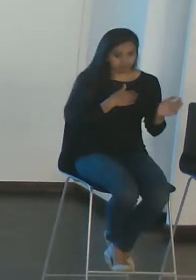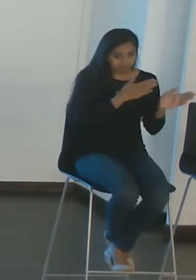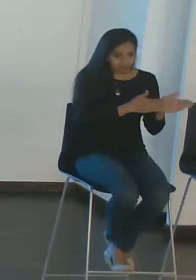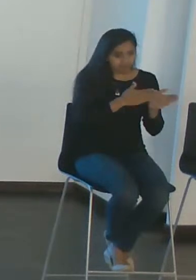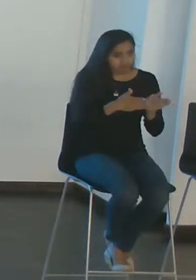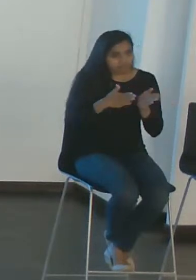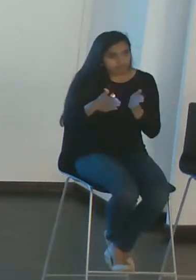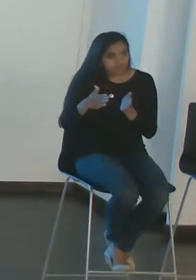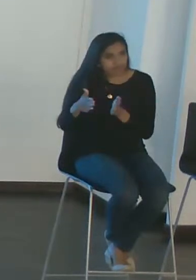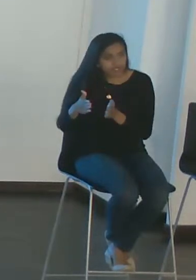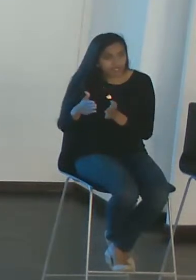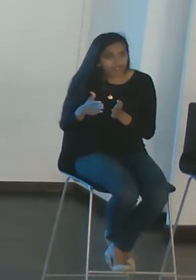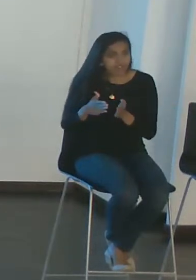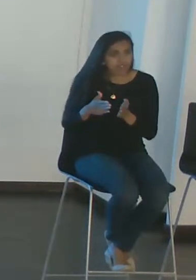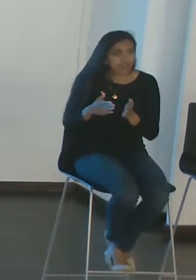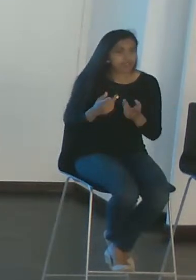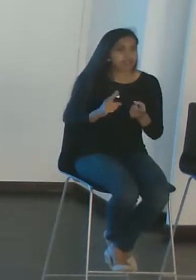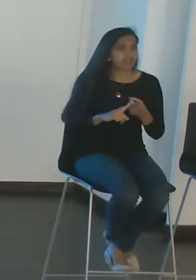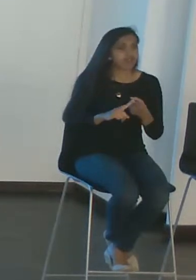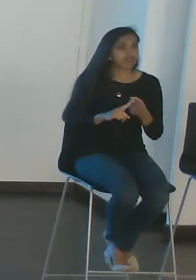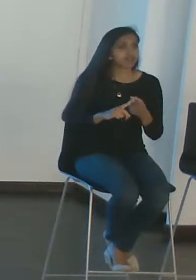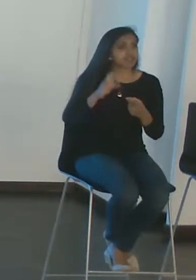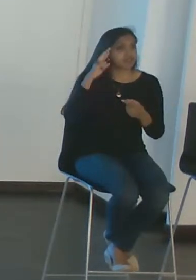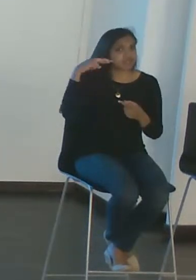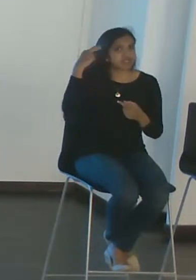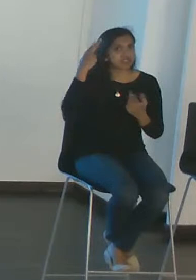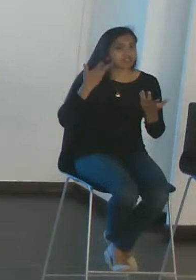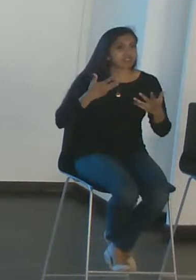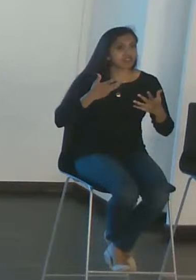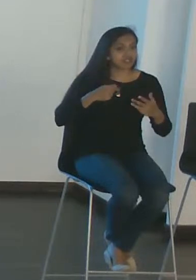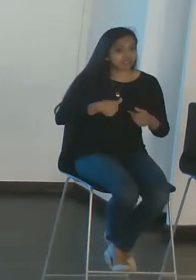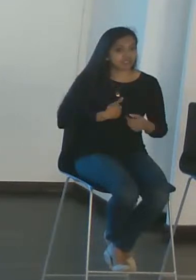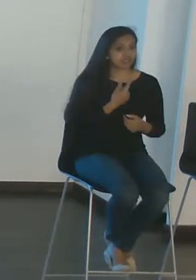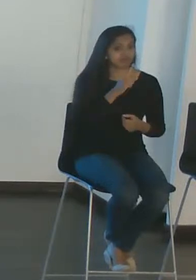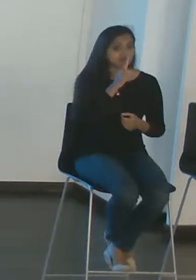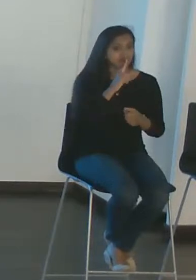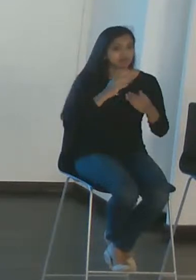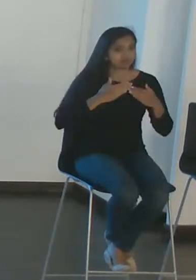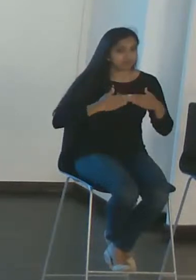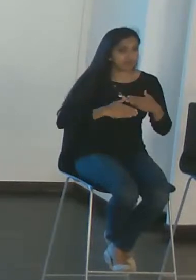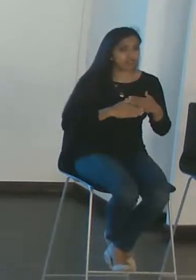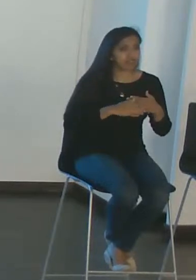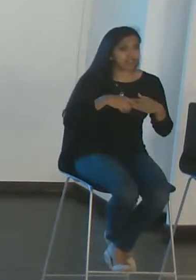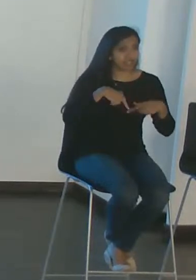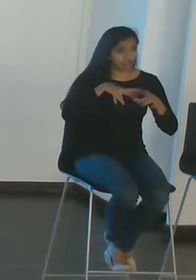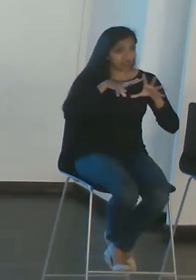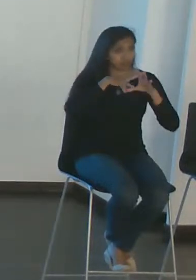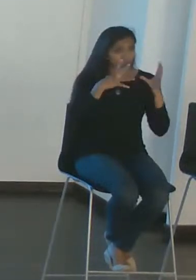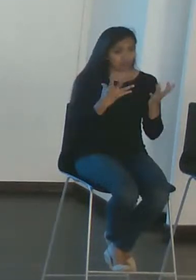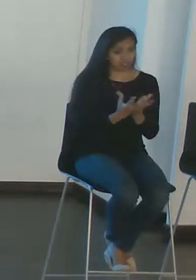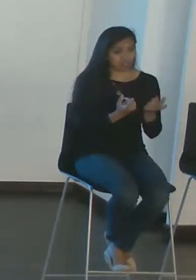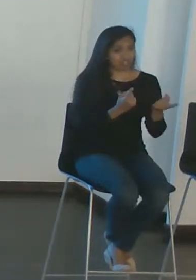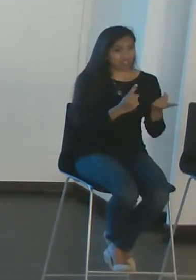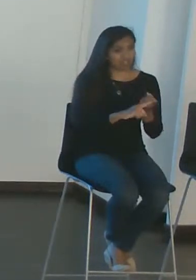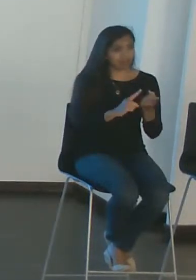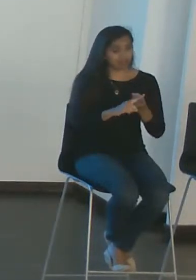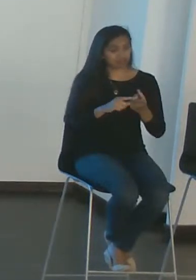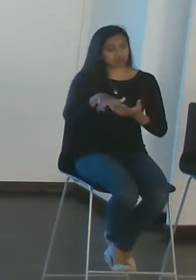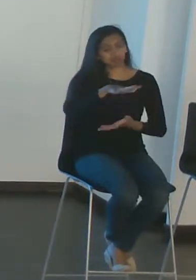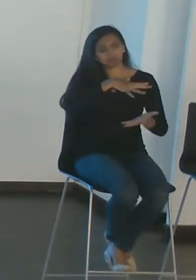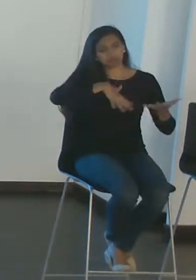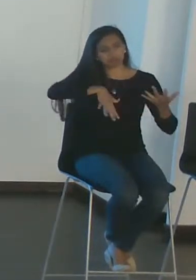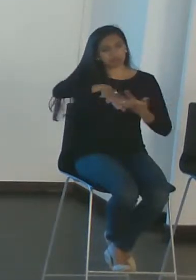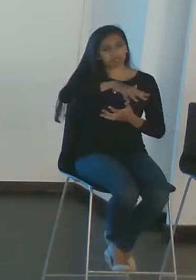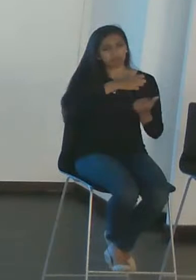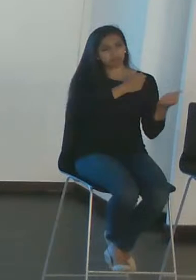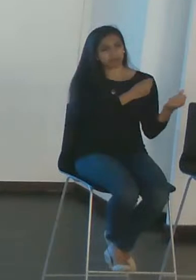the what do you say, the reason or something. And that noise, again, I mean,